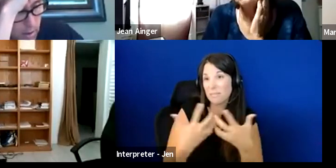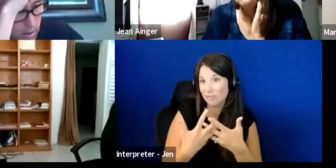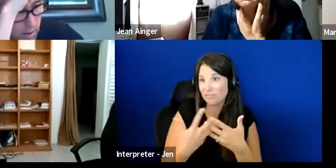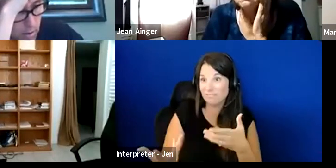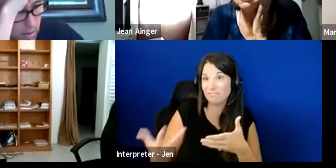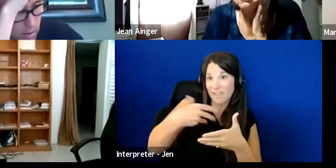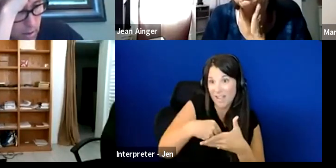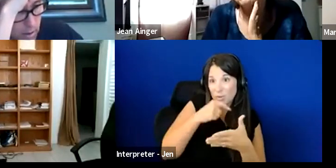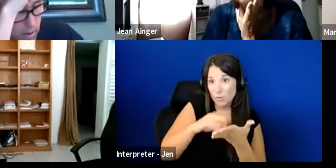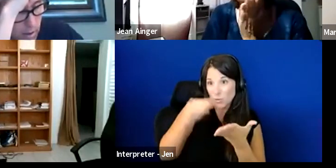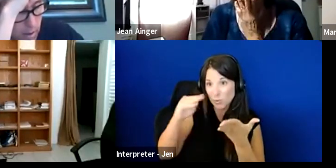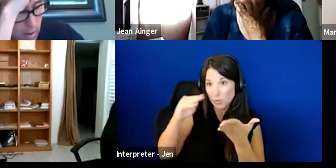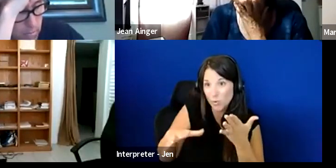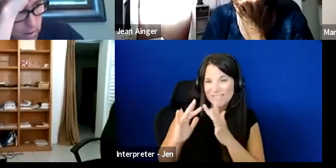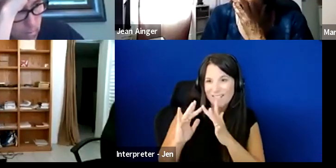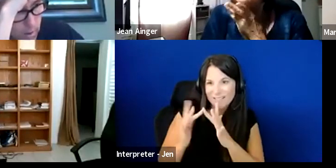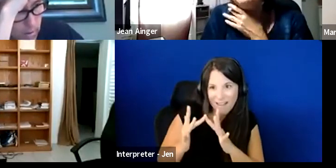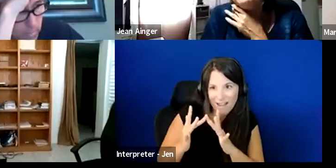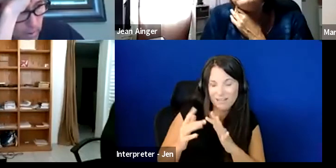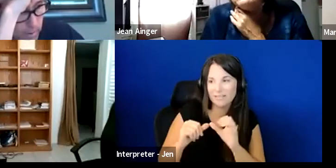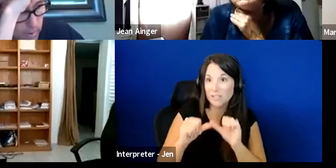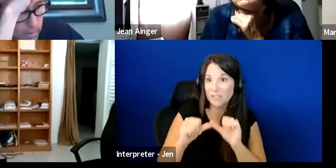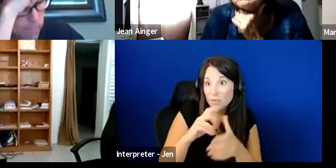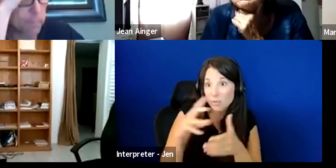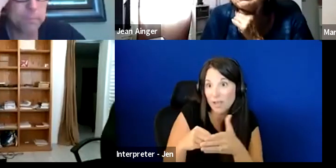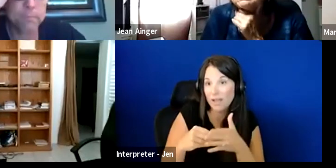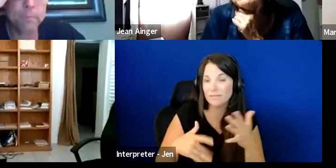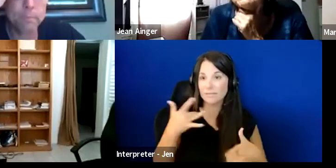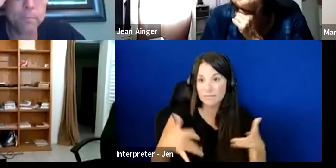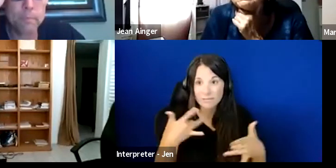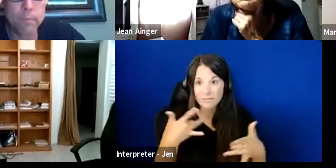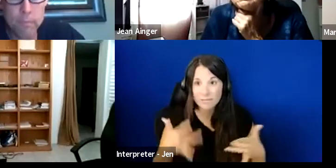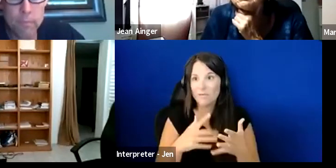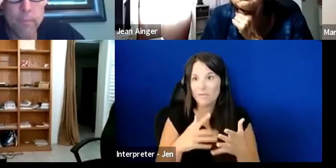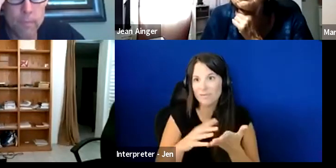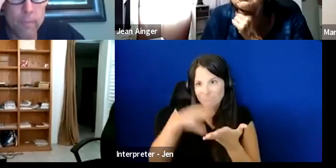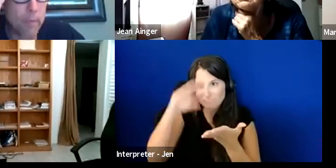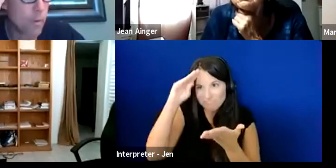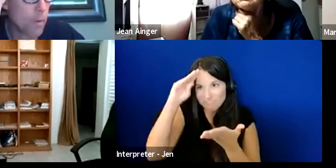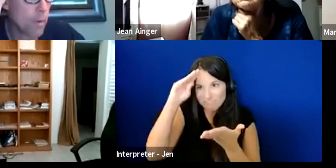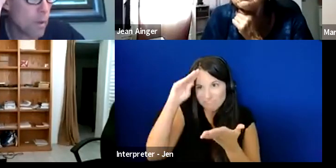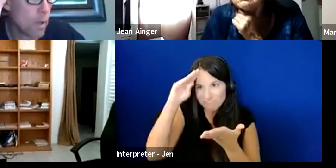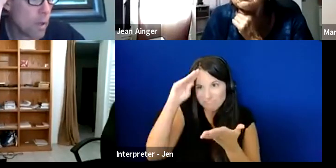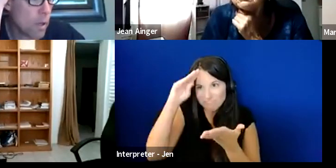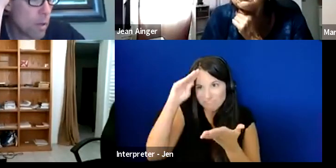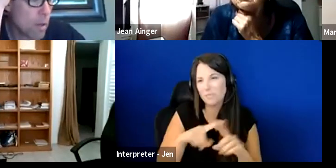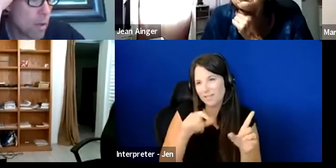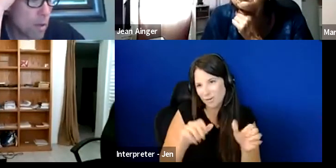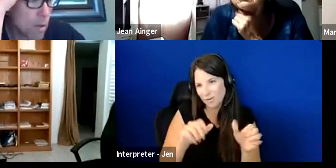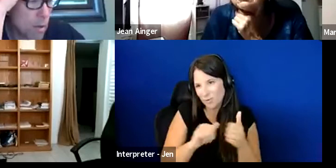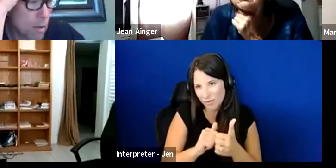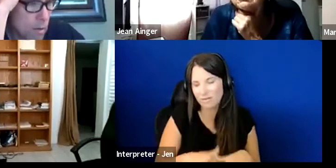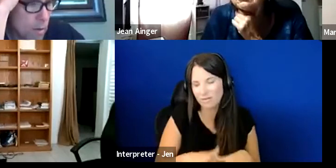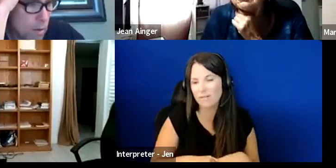engage the students in online and keep them engaged and excited about the material when you're not together. And especially, I think the contact between